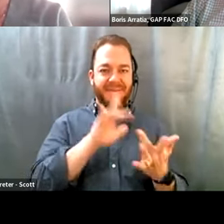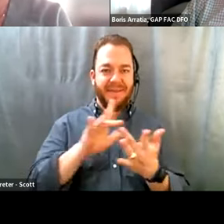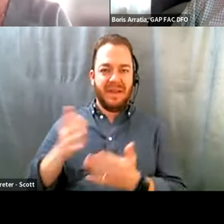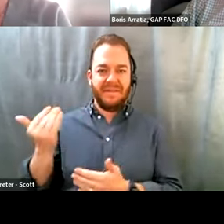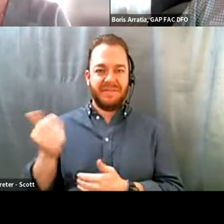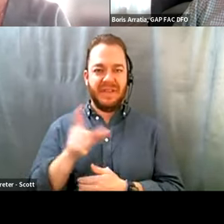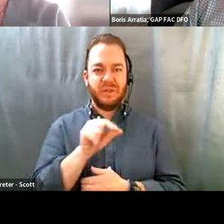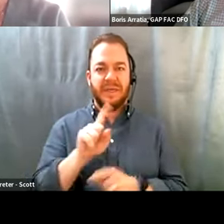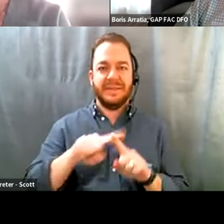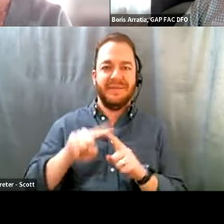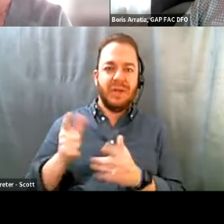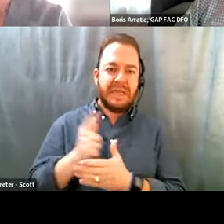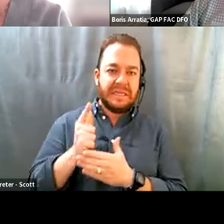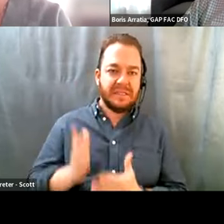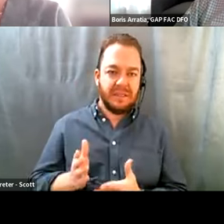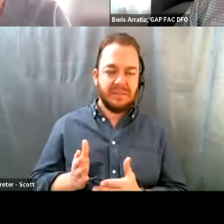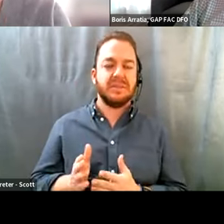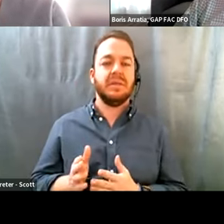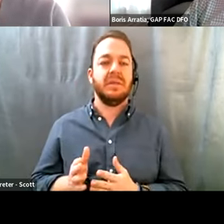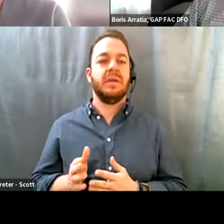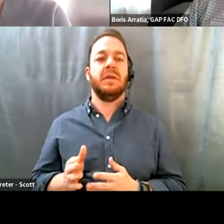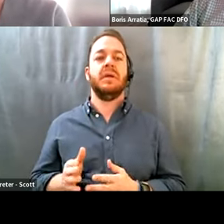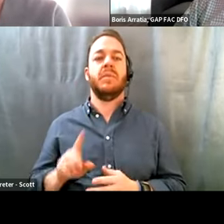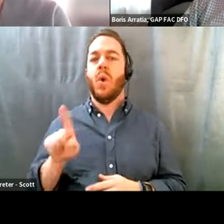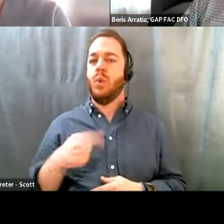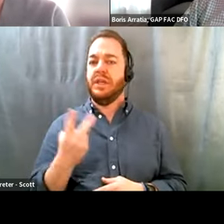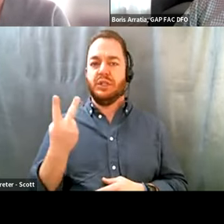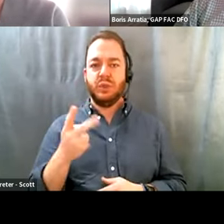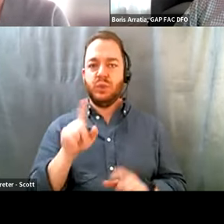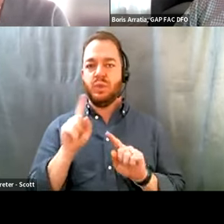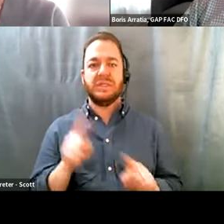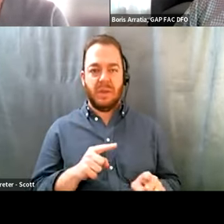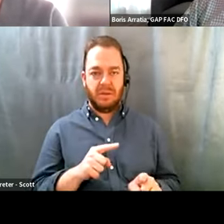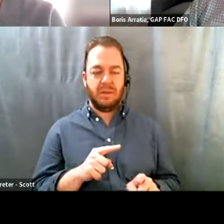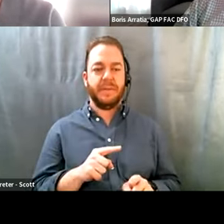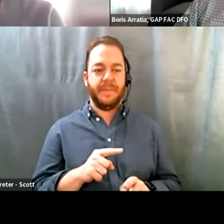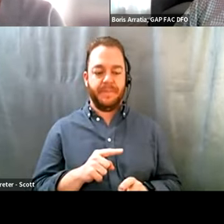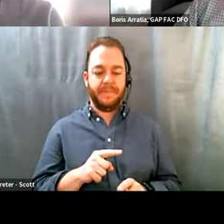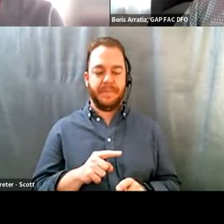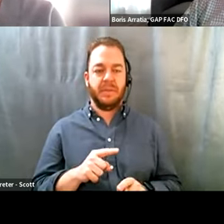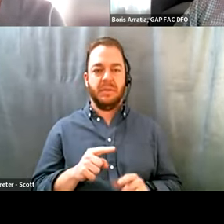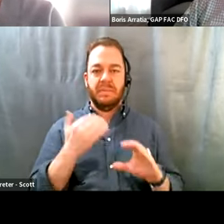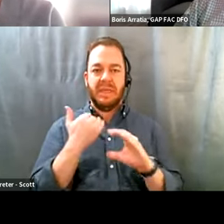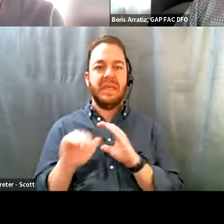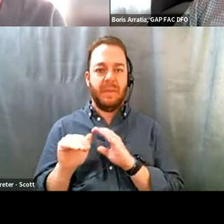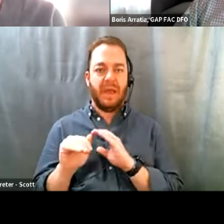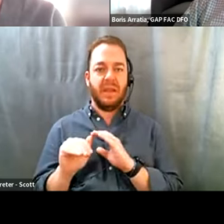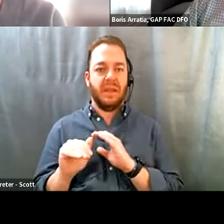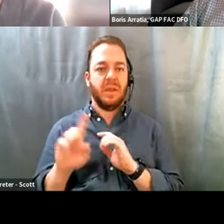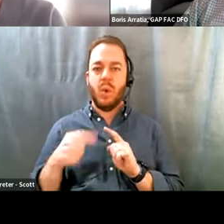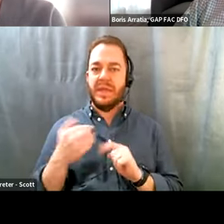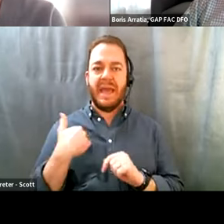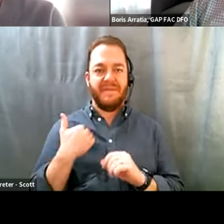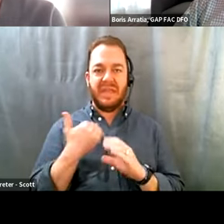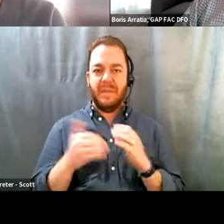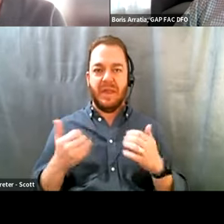these regional liaisons. But they only got responses from two. via email at least, and they only had email